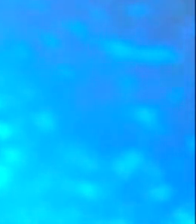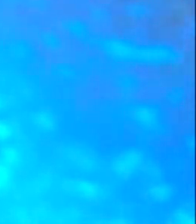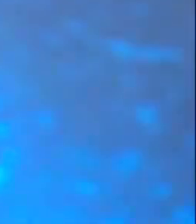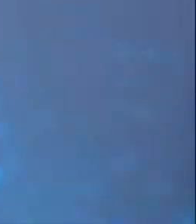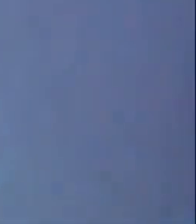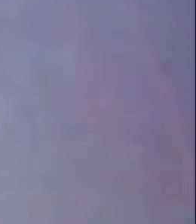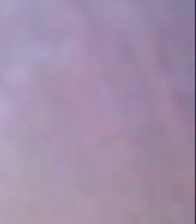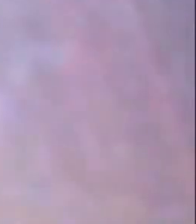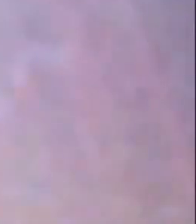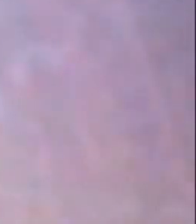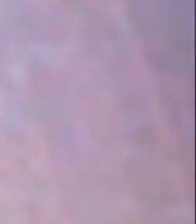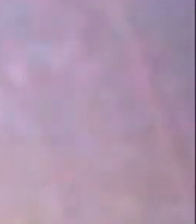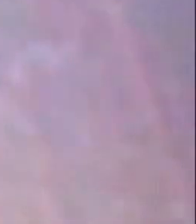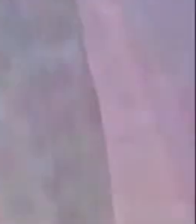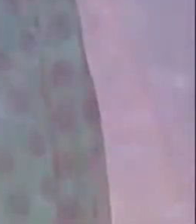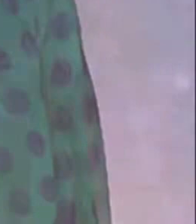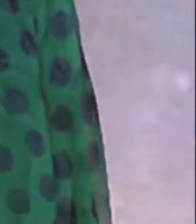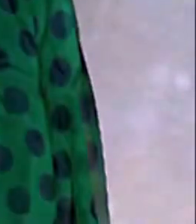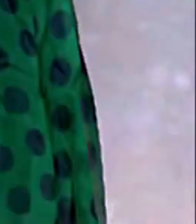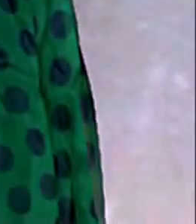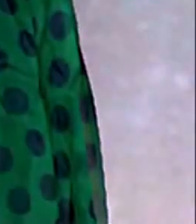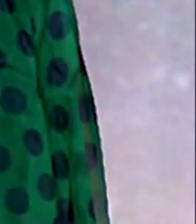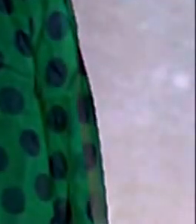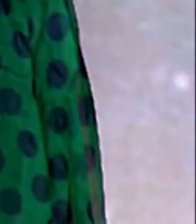Kneel. Kneel down before him.